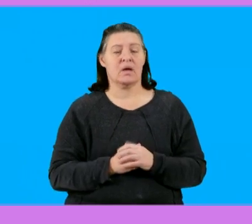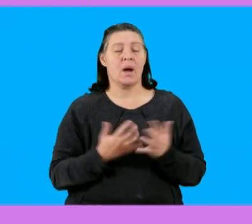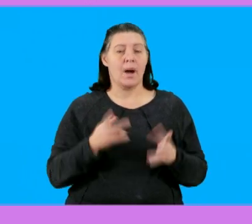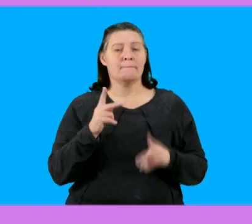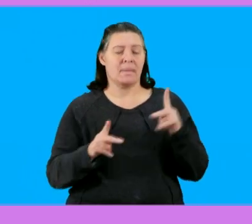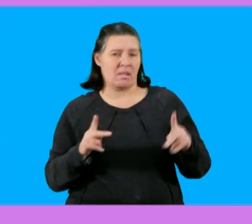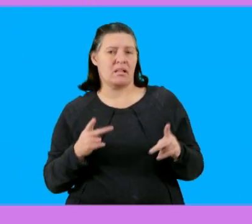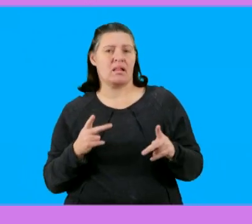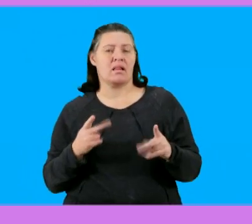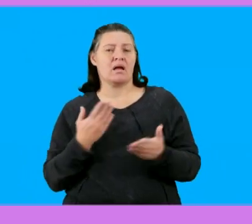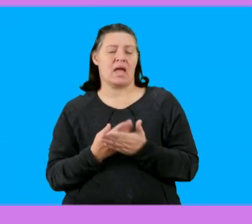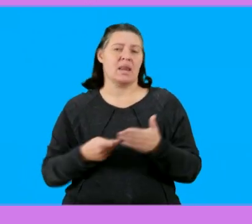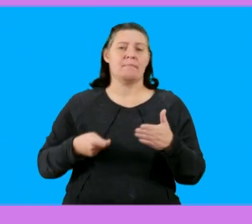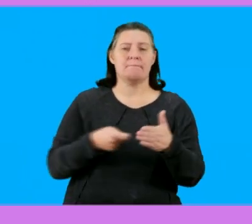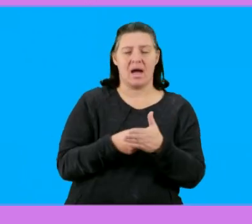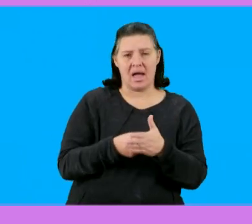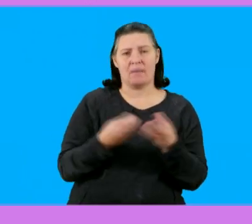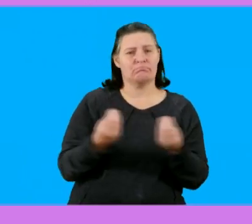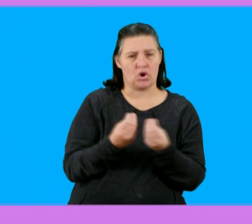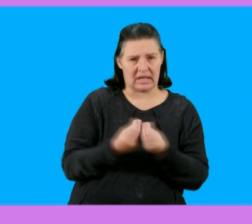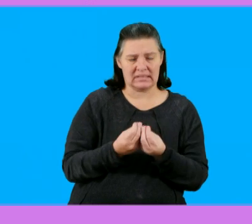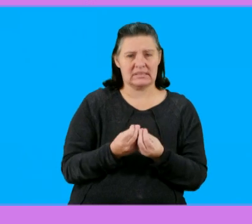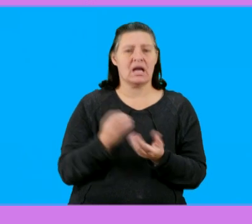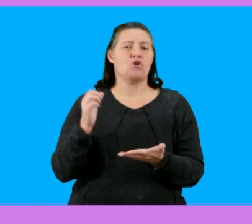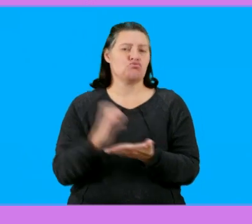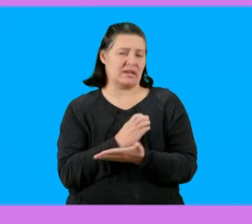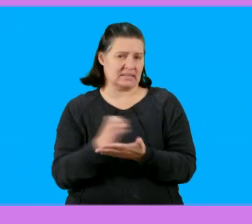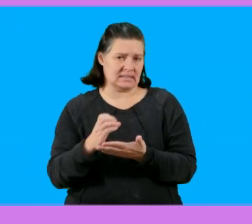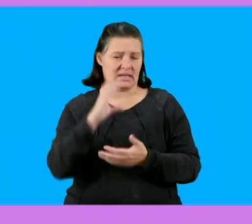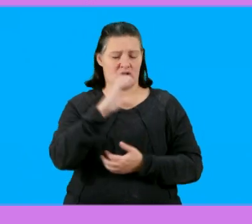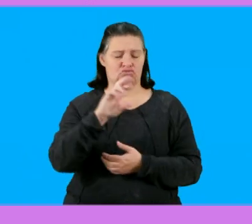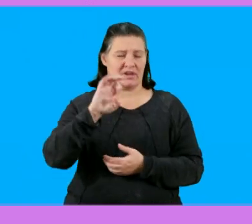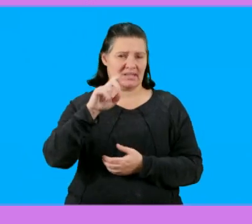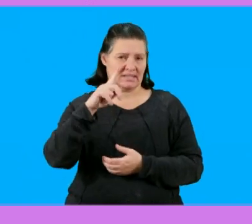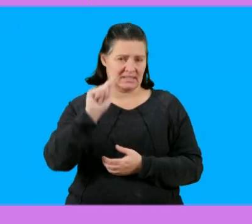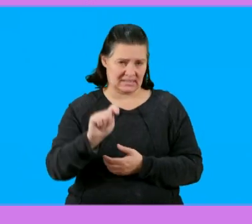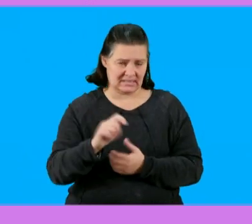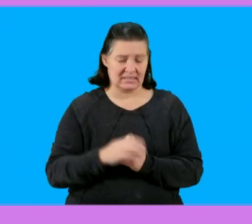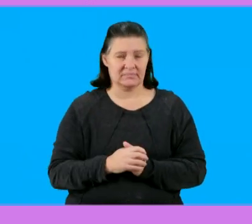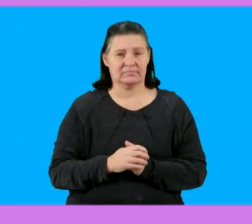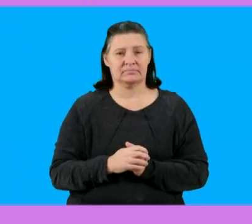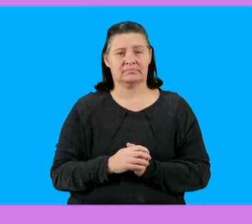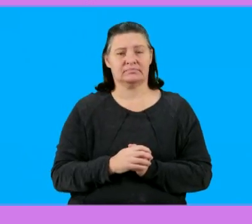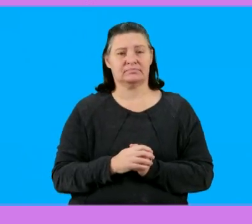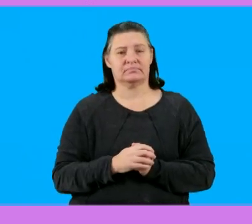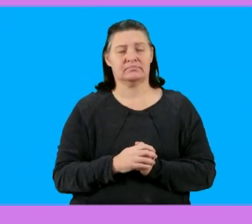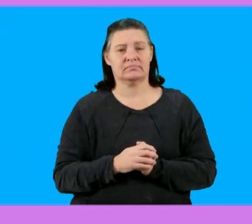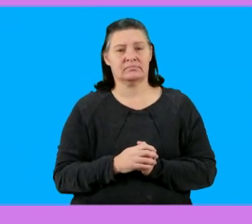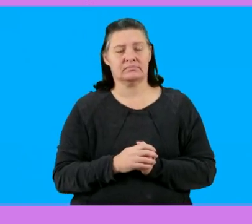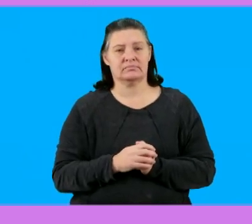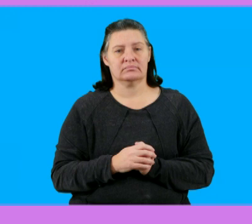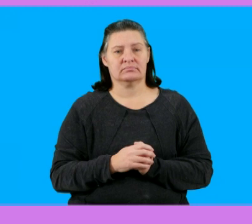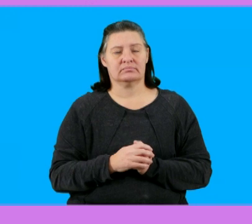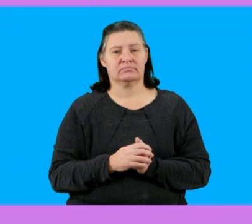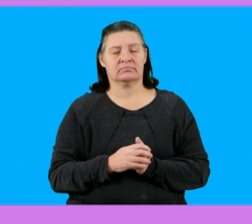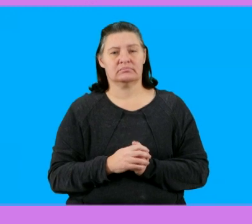all right, whereby people buy products on credit. Okay, so you buy on credit. I'm just going to